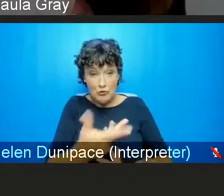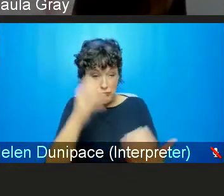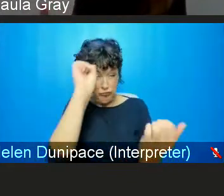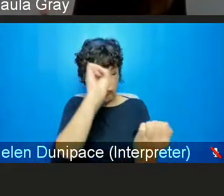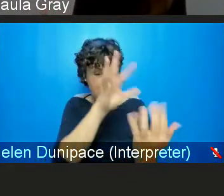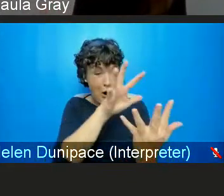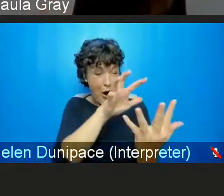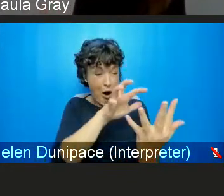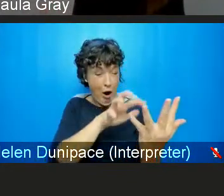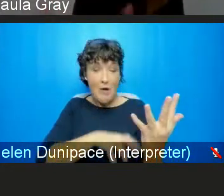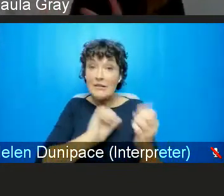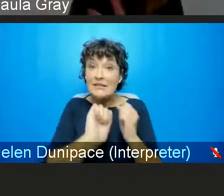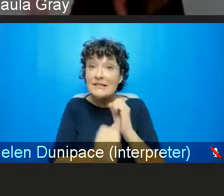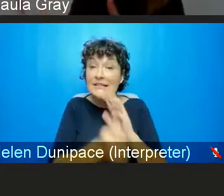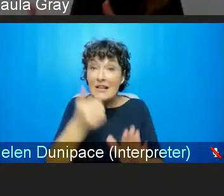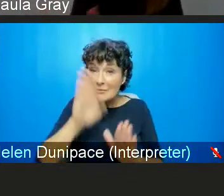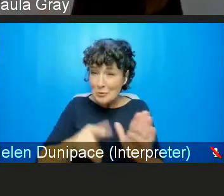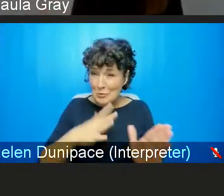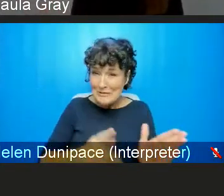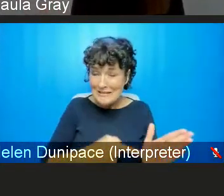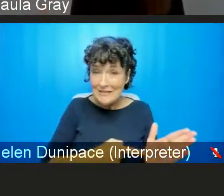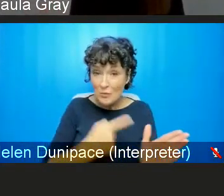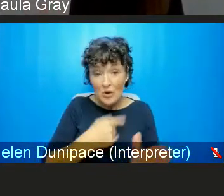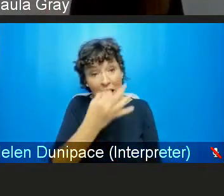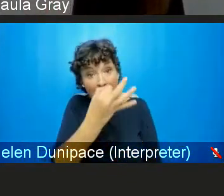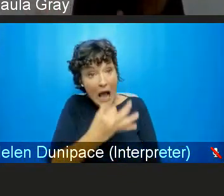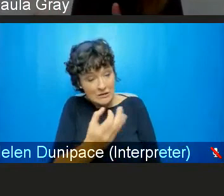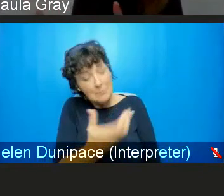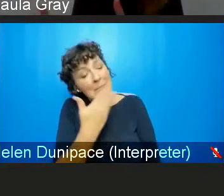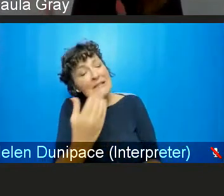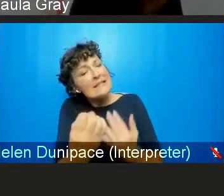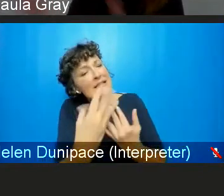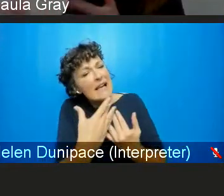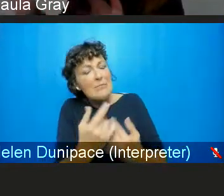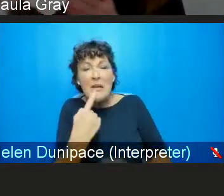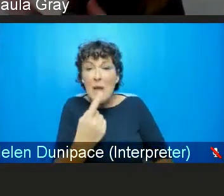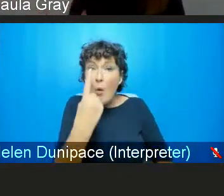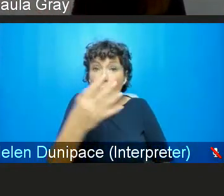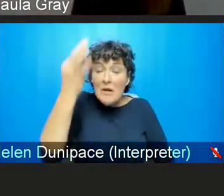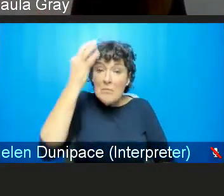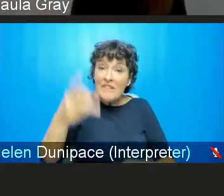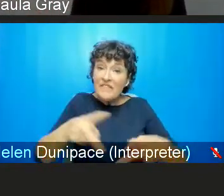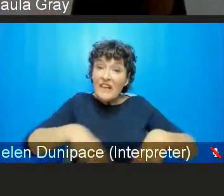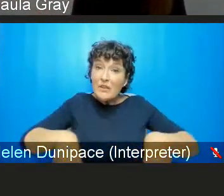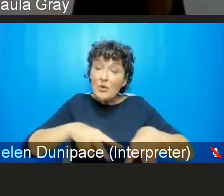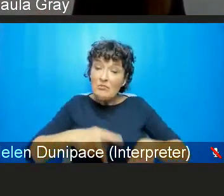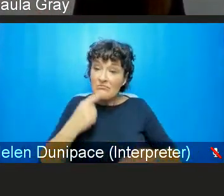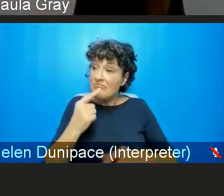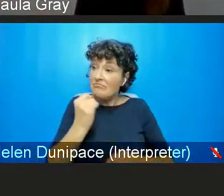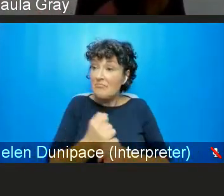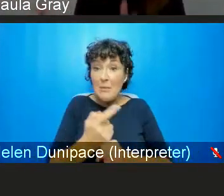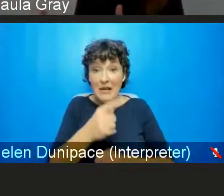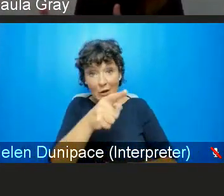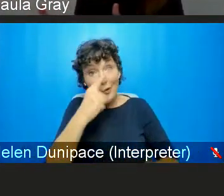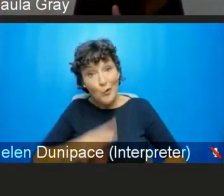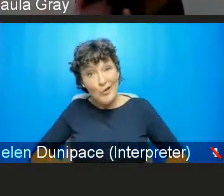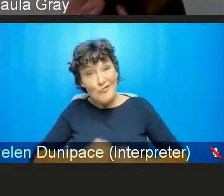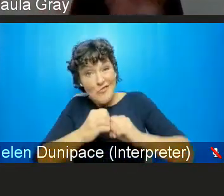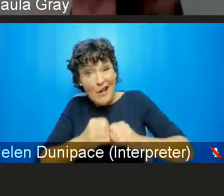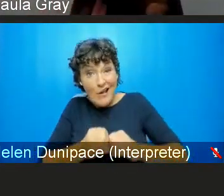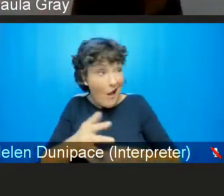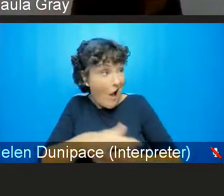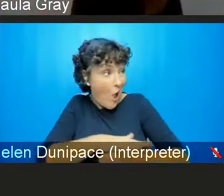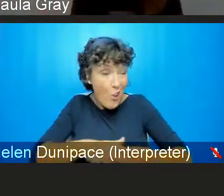but what we could do is, you know, ask them to send us a 1 minute video of a story that they would report on in their local area and how they would do